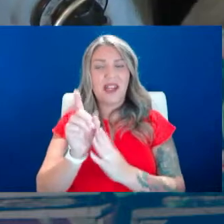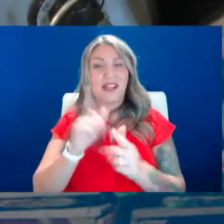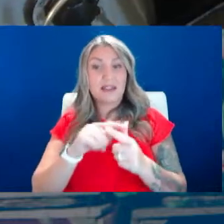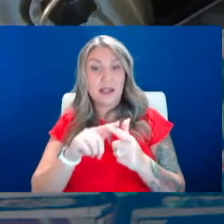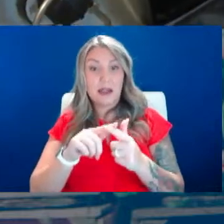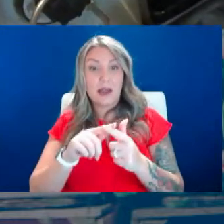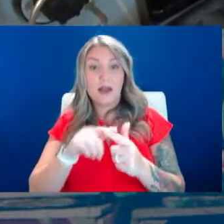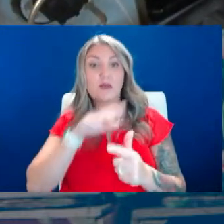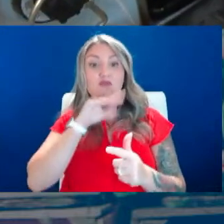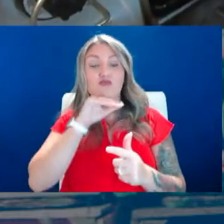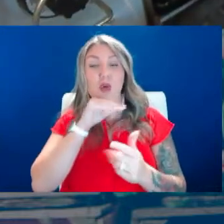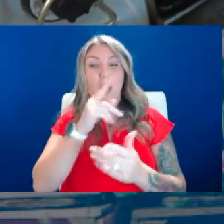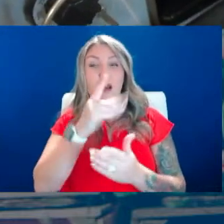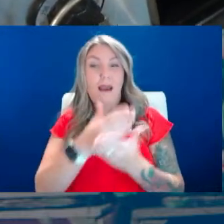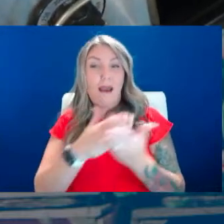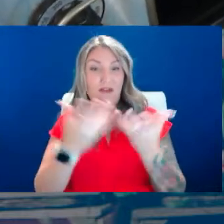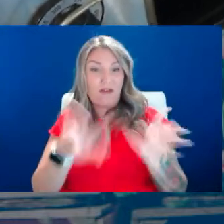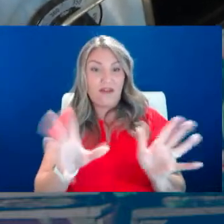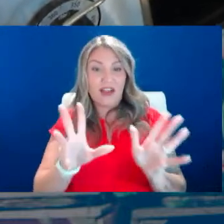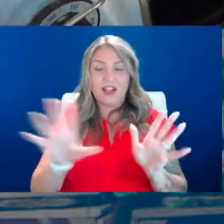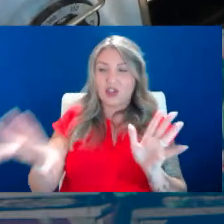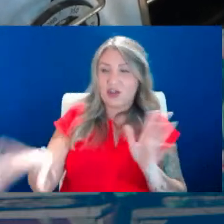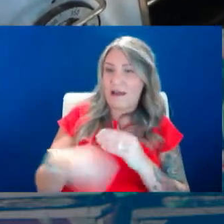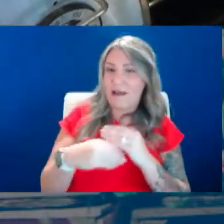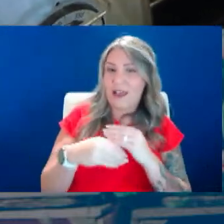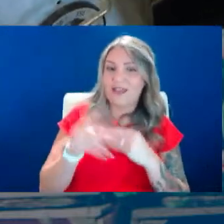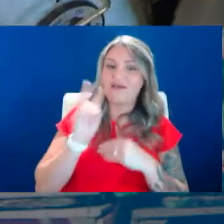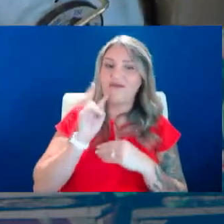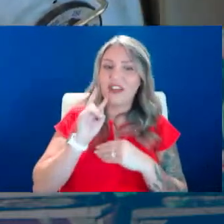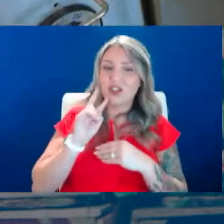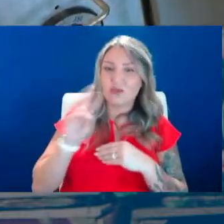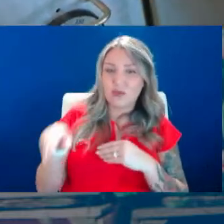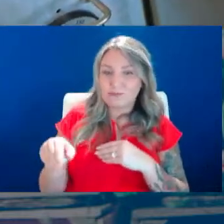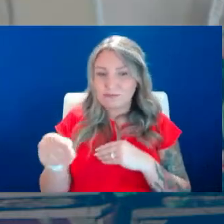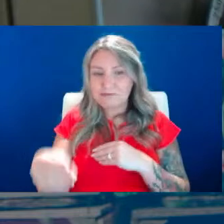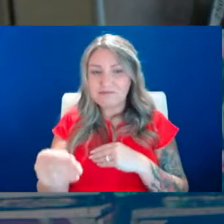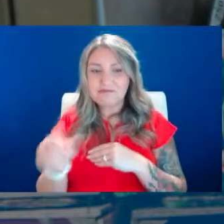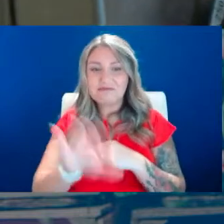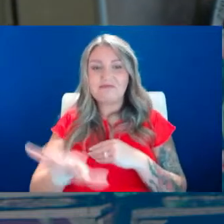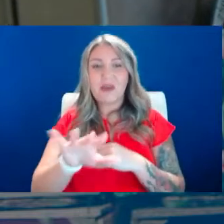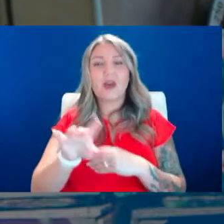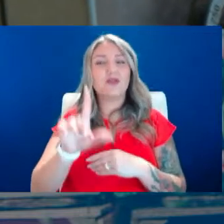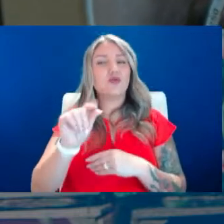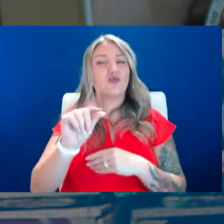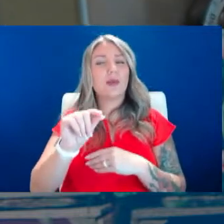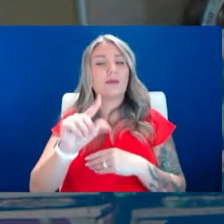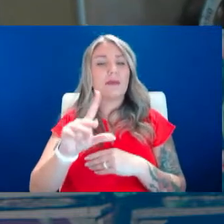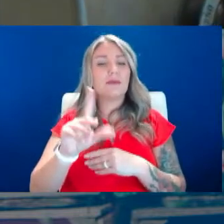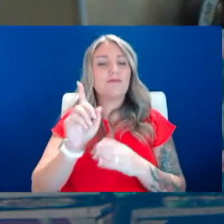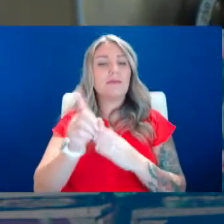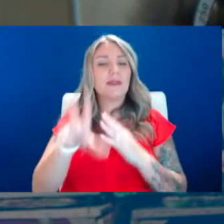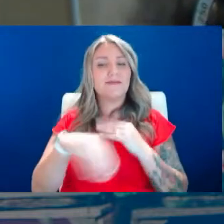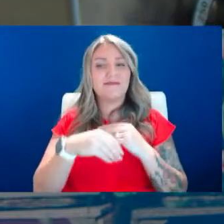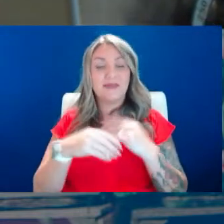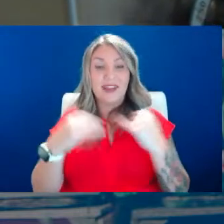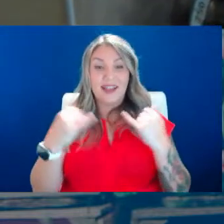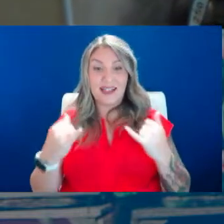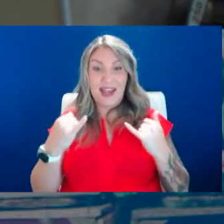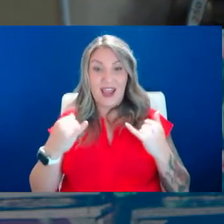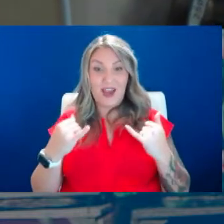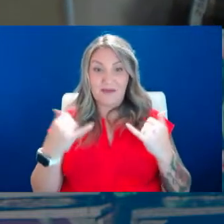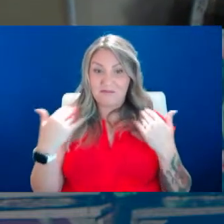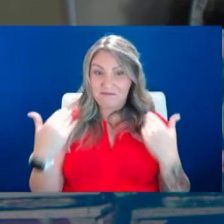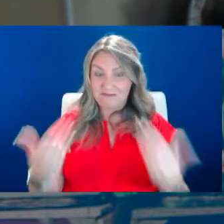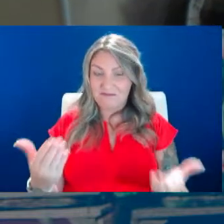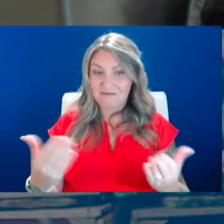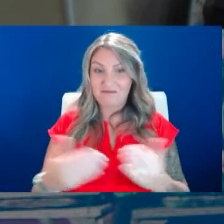can go ahead and add your vegetables and slide those right on in and give it about another 20 minutes now. All right, now we're going to go ahead. We're